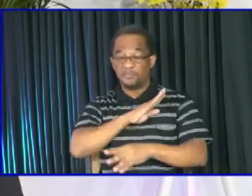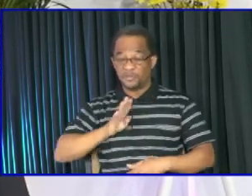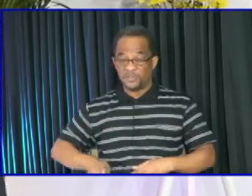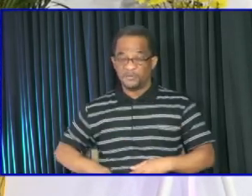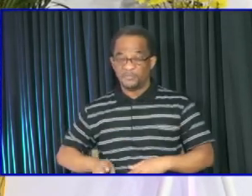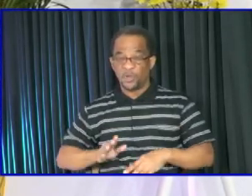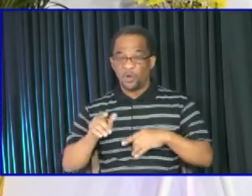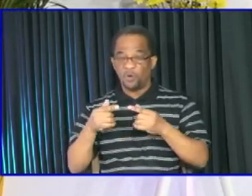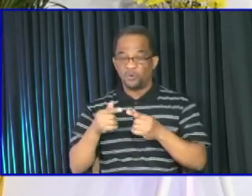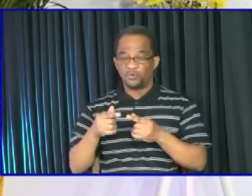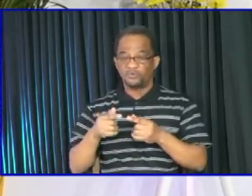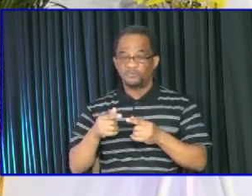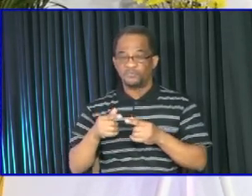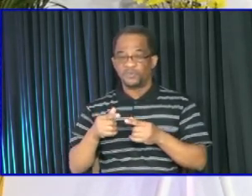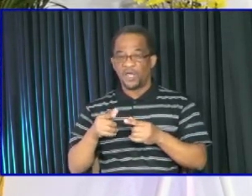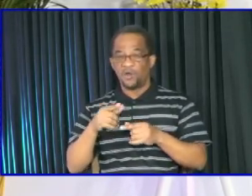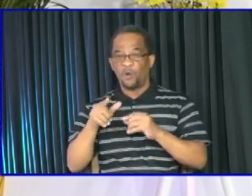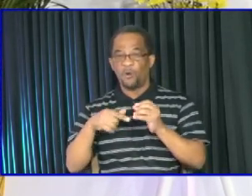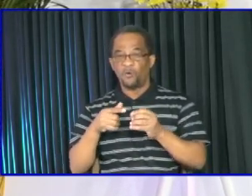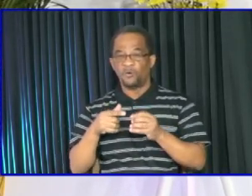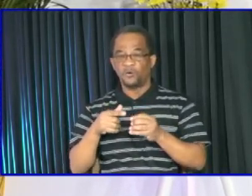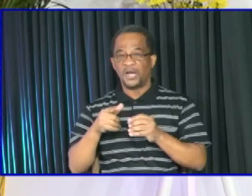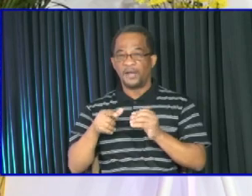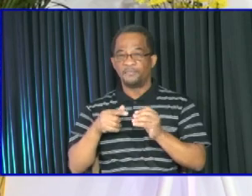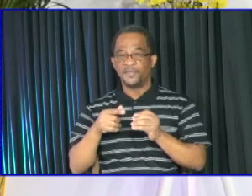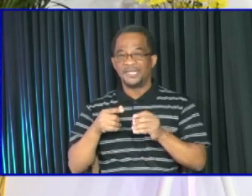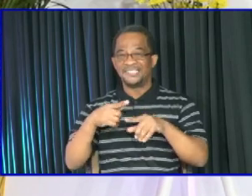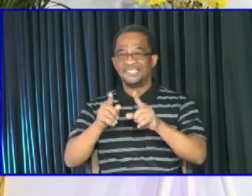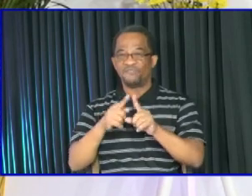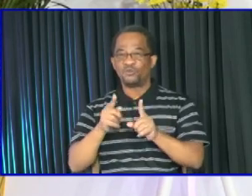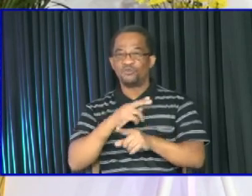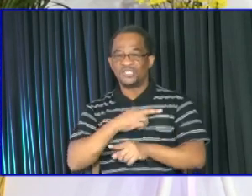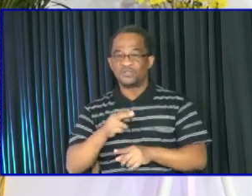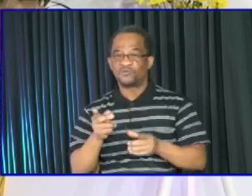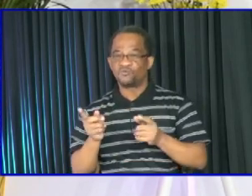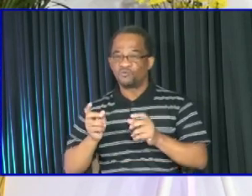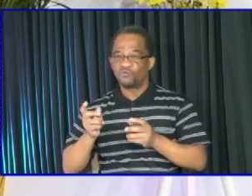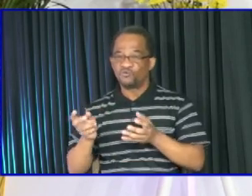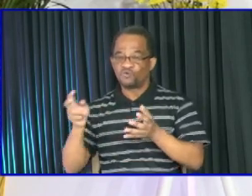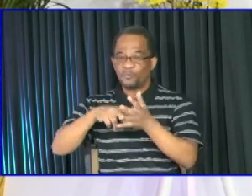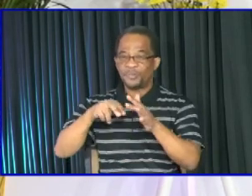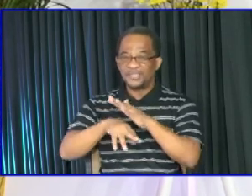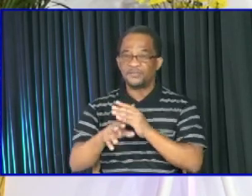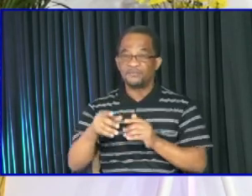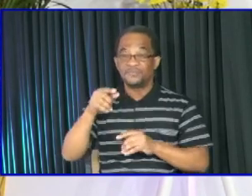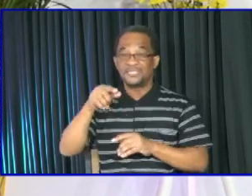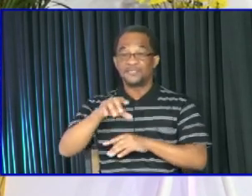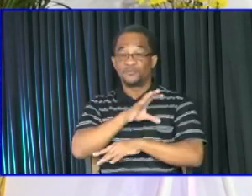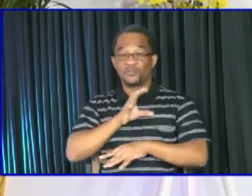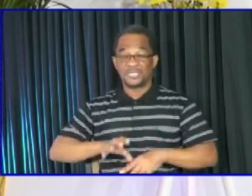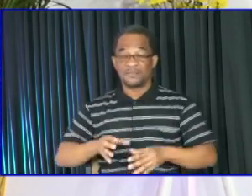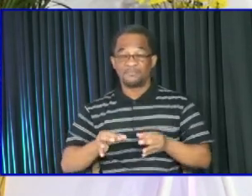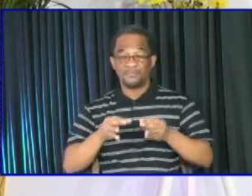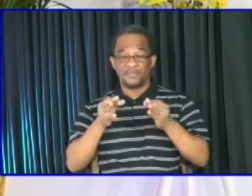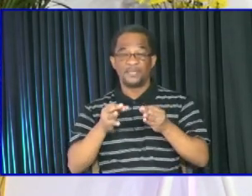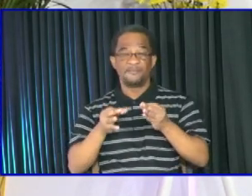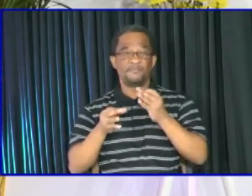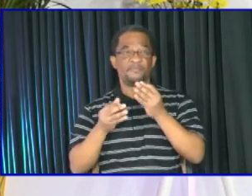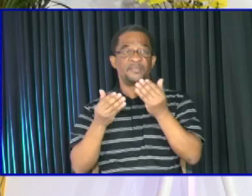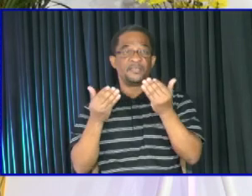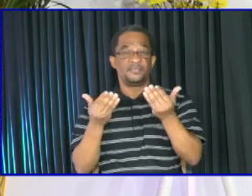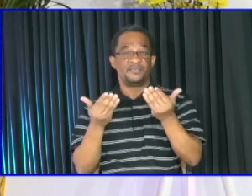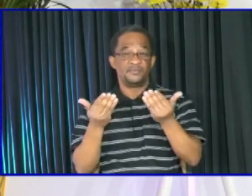the Christian church. I'm happy that I preached those sermons before today. Because today, if you would